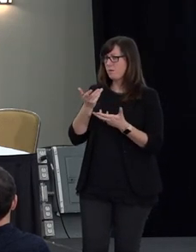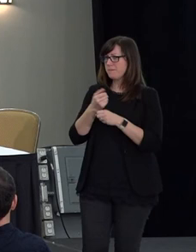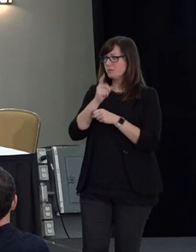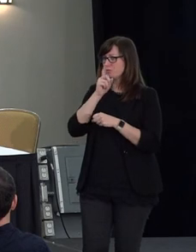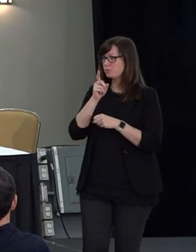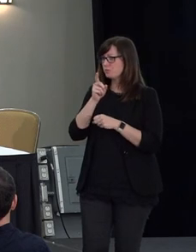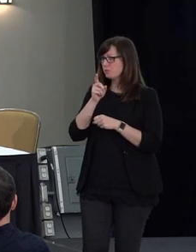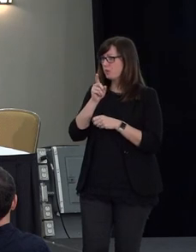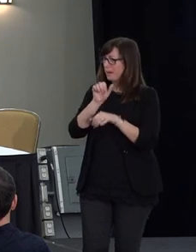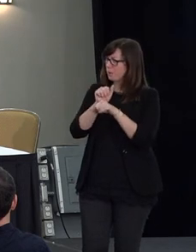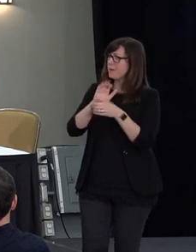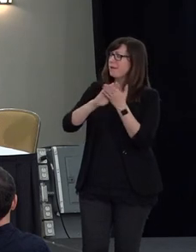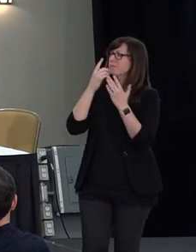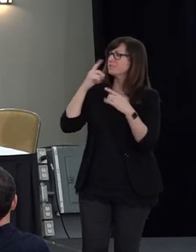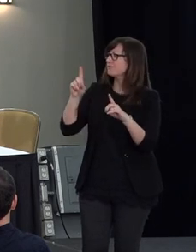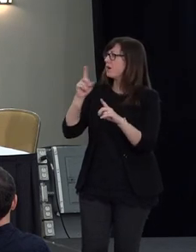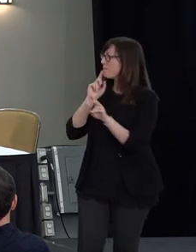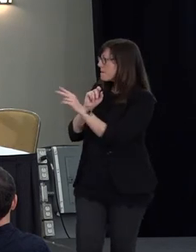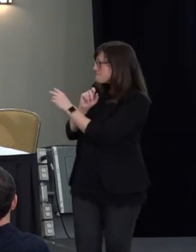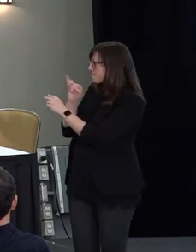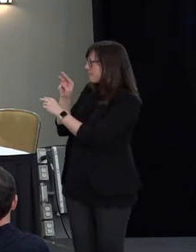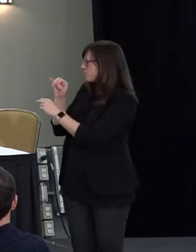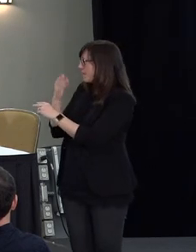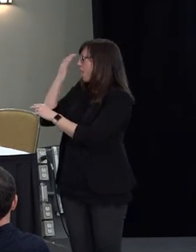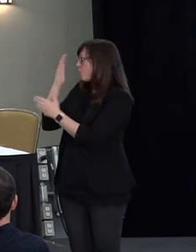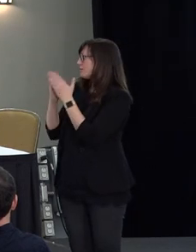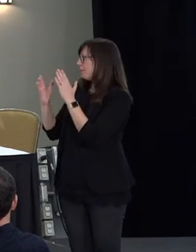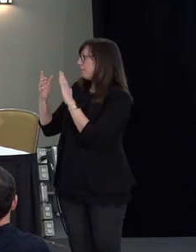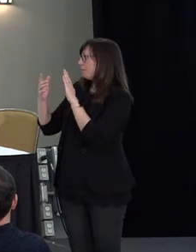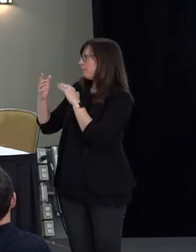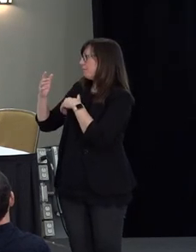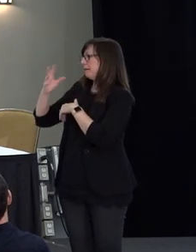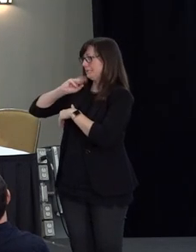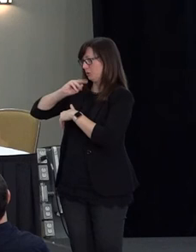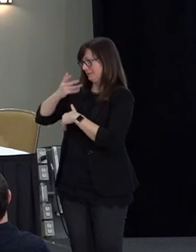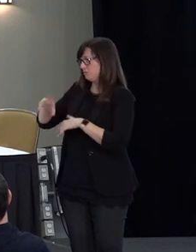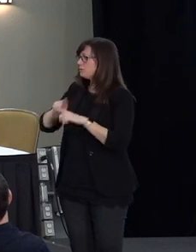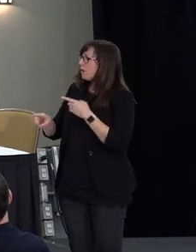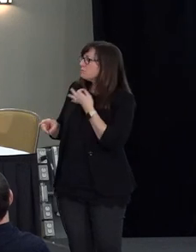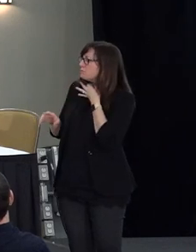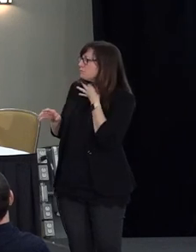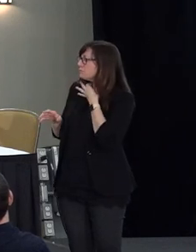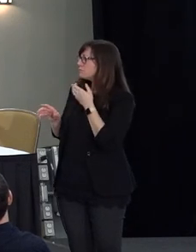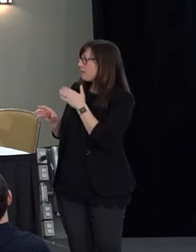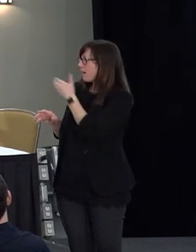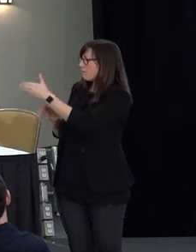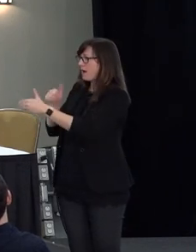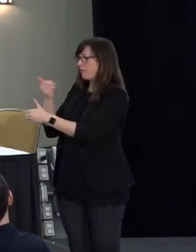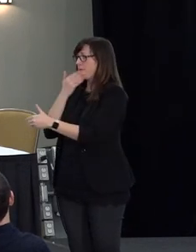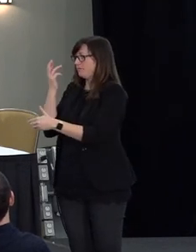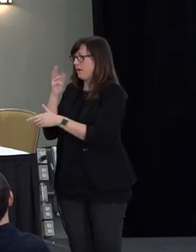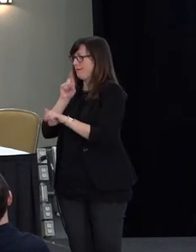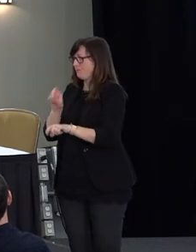that employment is successful. Well, I was looking at Jamie because I know she's got some experience with it, but my other best friends can answer